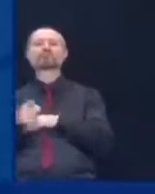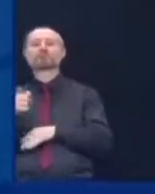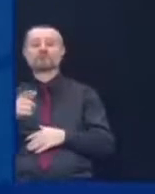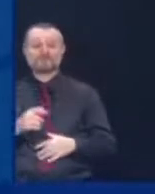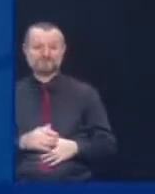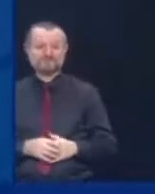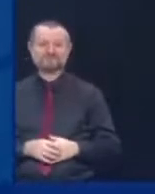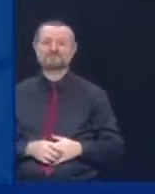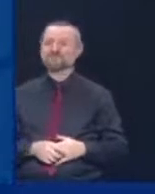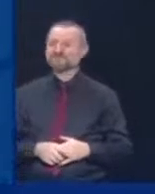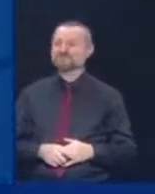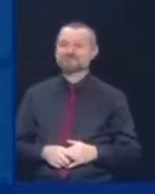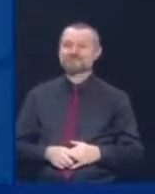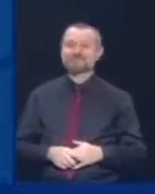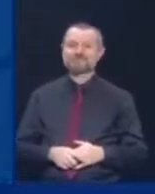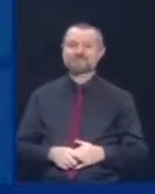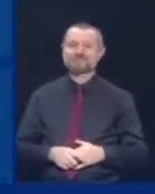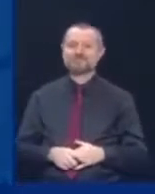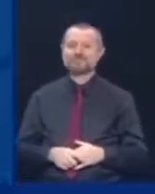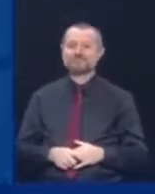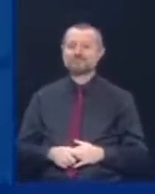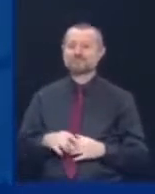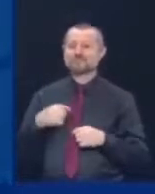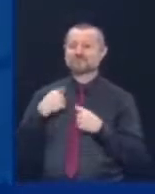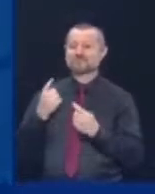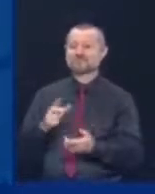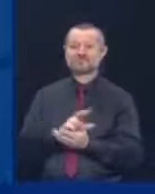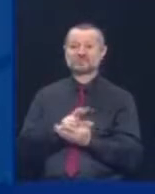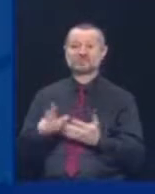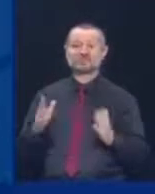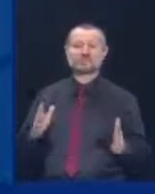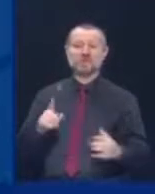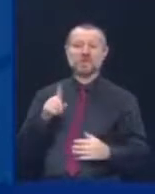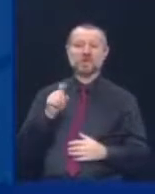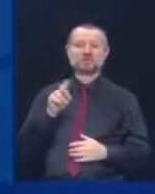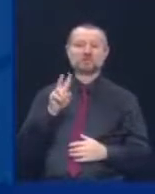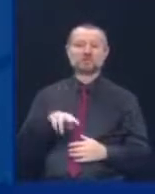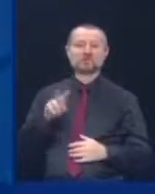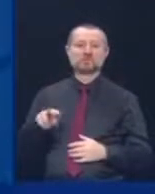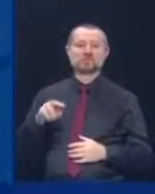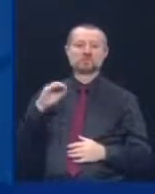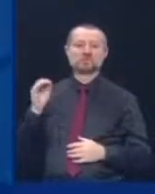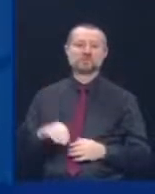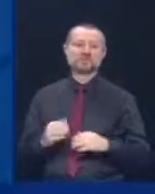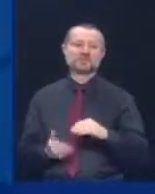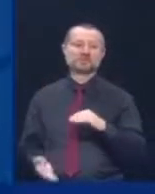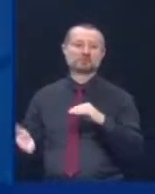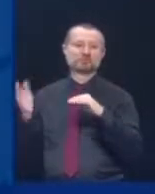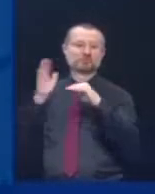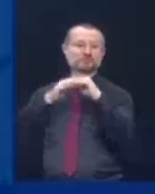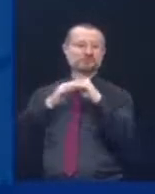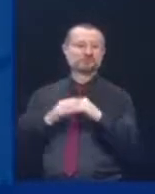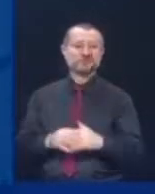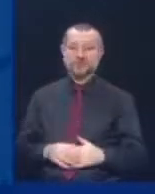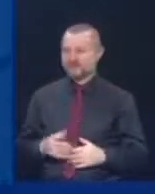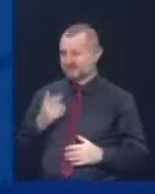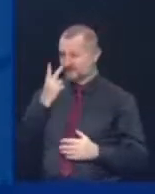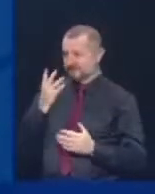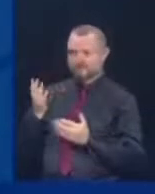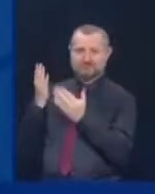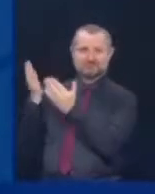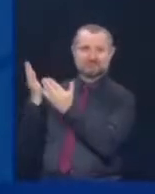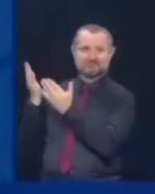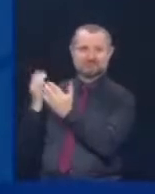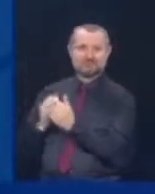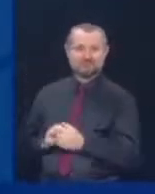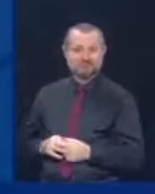These are our 3 weeks overall, 122% increase. This is where we wind up, 6,047,